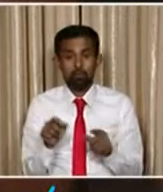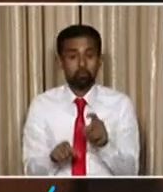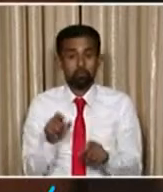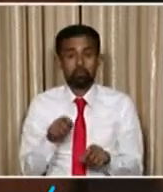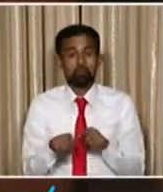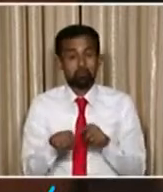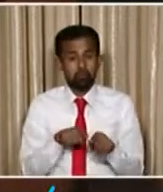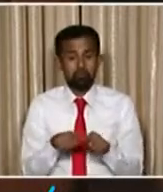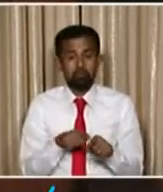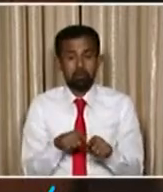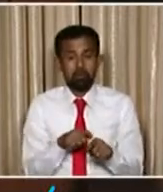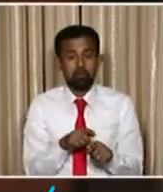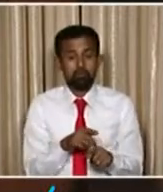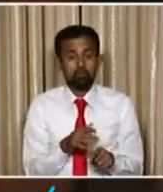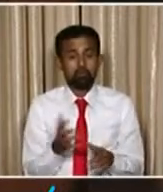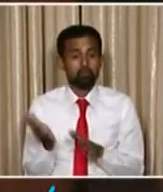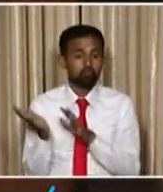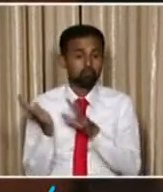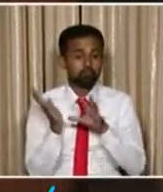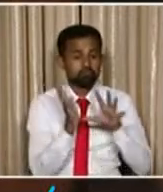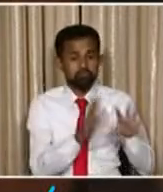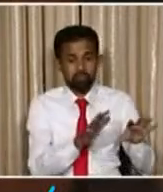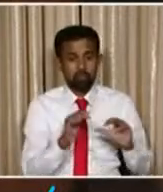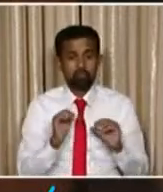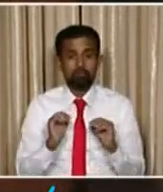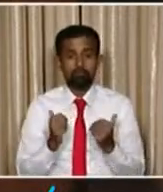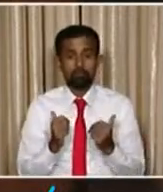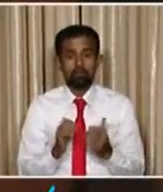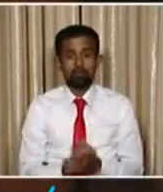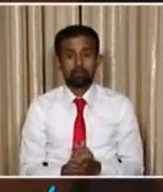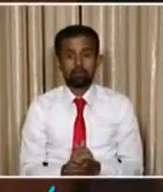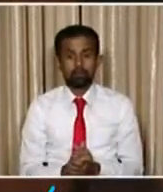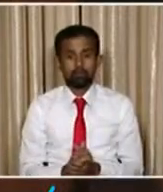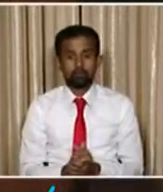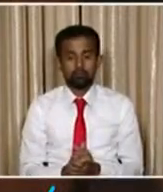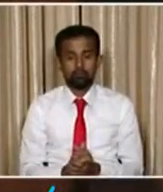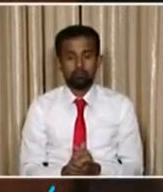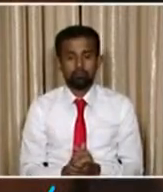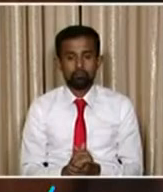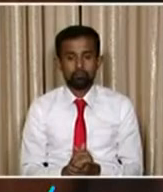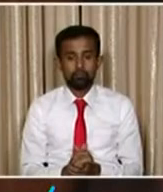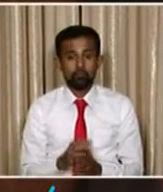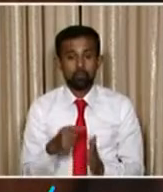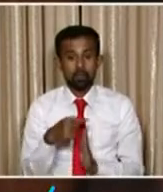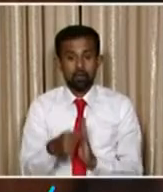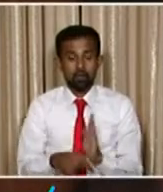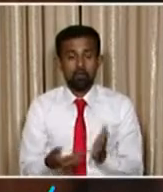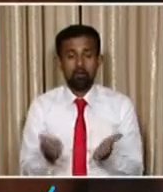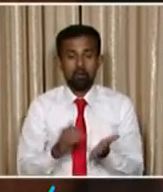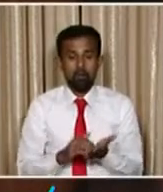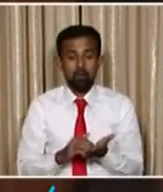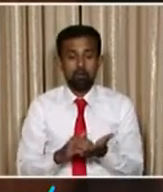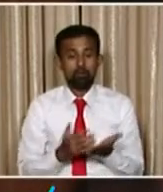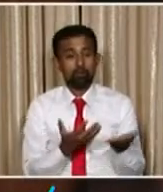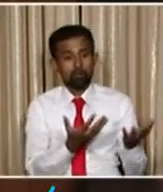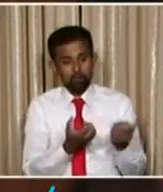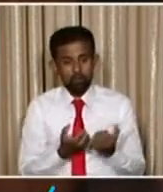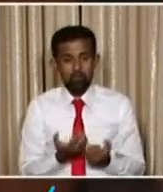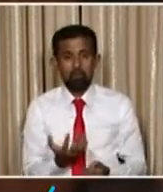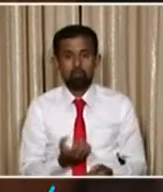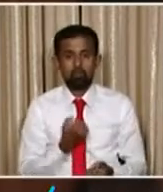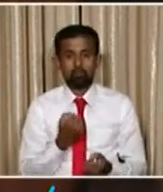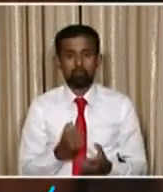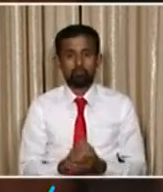a motorbike, who knows. But so when if they are to be repatriated back to this country, when they come back, it is essential that they are able